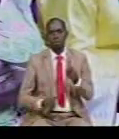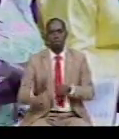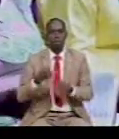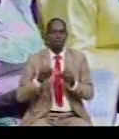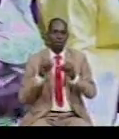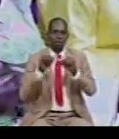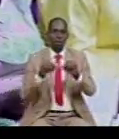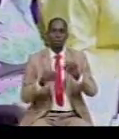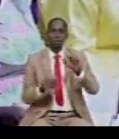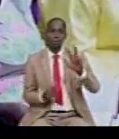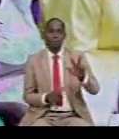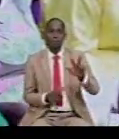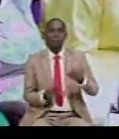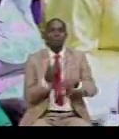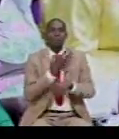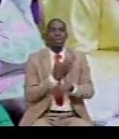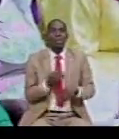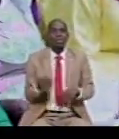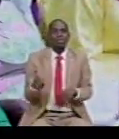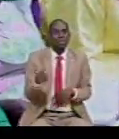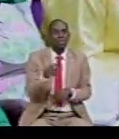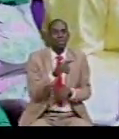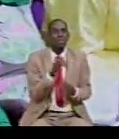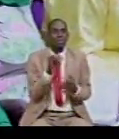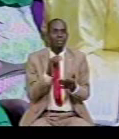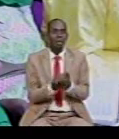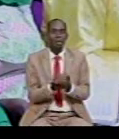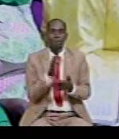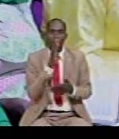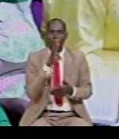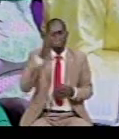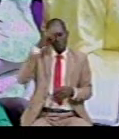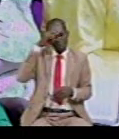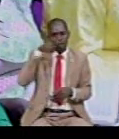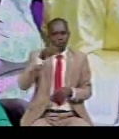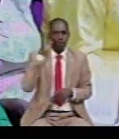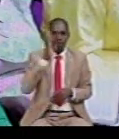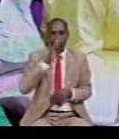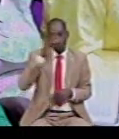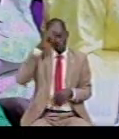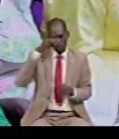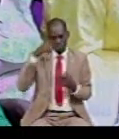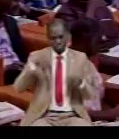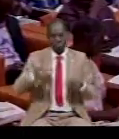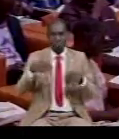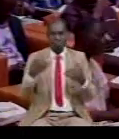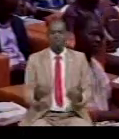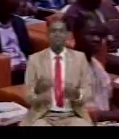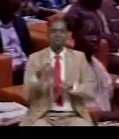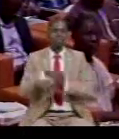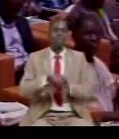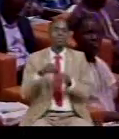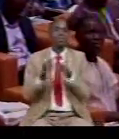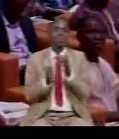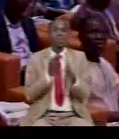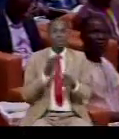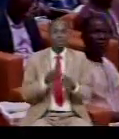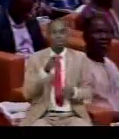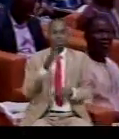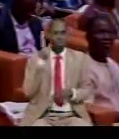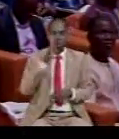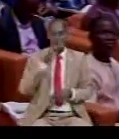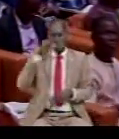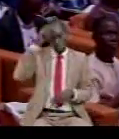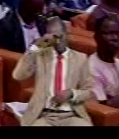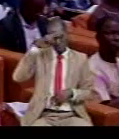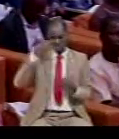says, and they that be wise, you'll be wise tonight. I said you'll be wise tonight.